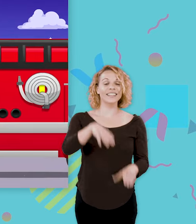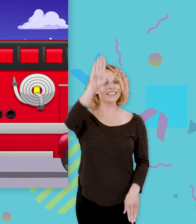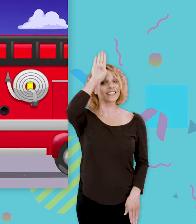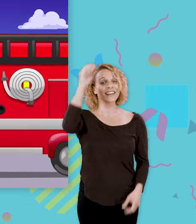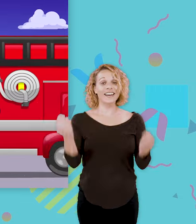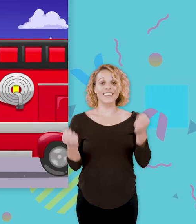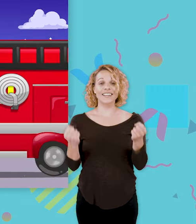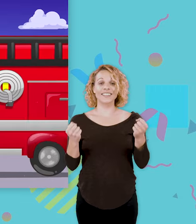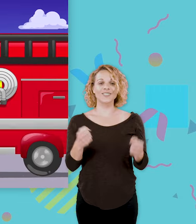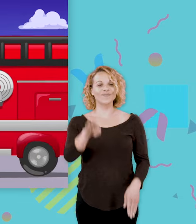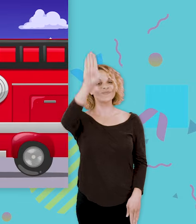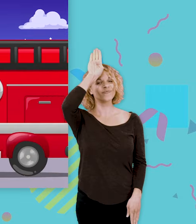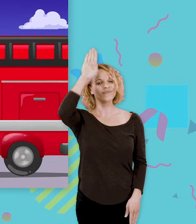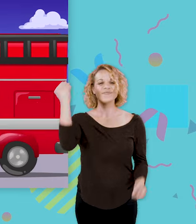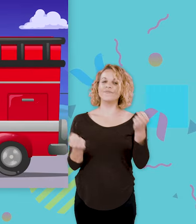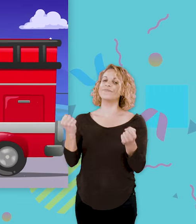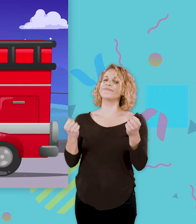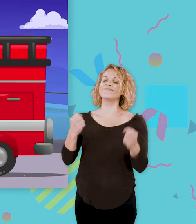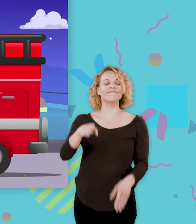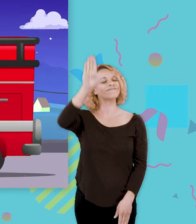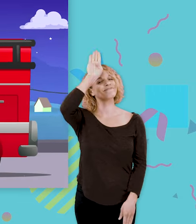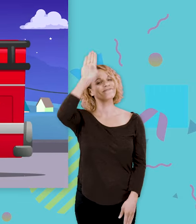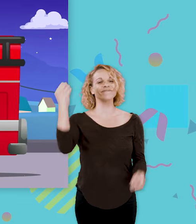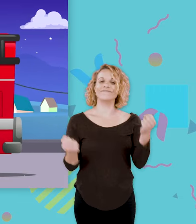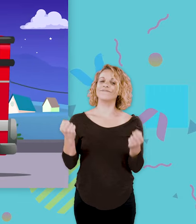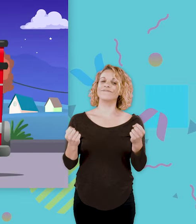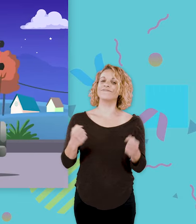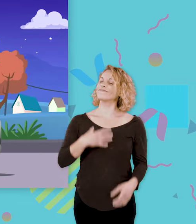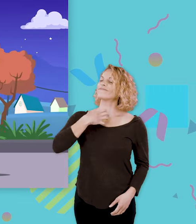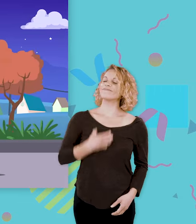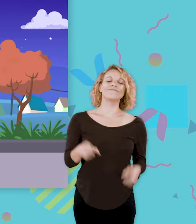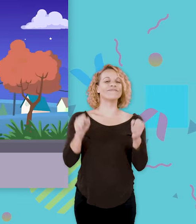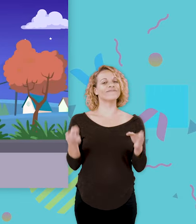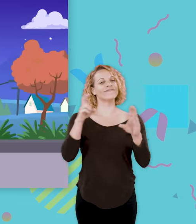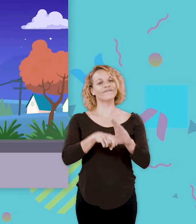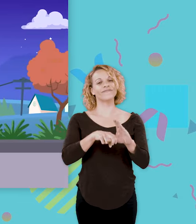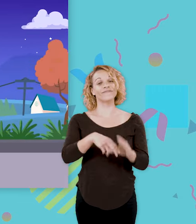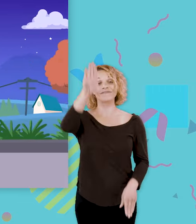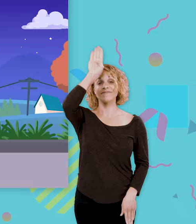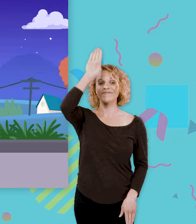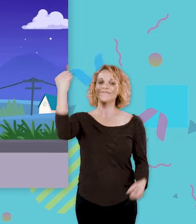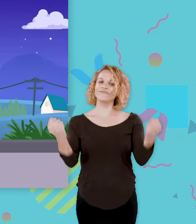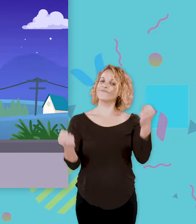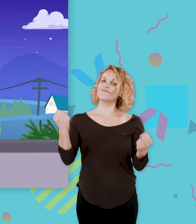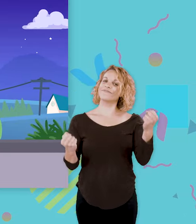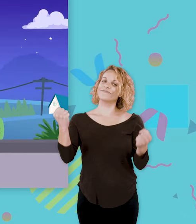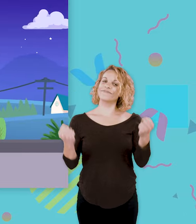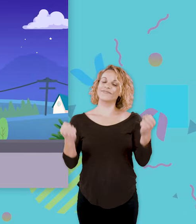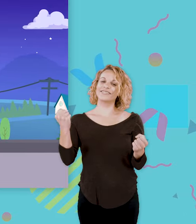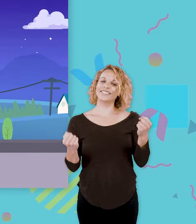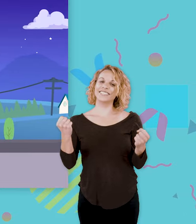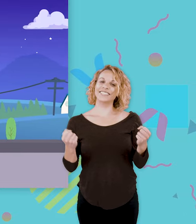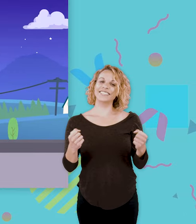could ride a fire truck. Fire truck, oh fire truck, I wish I could ride a fire